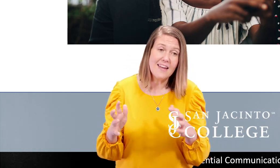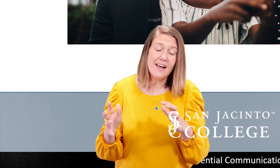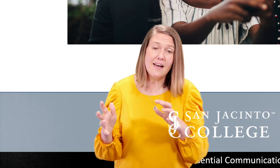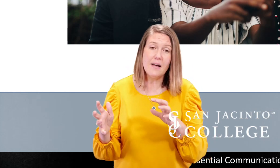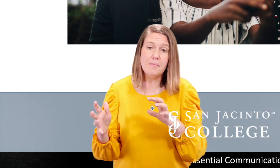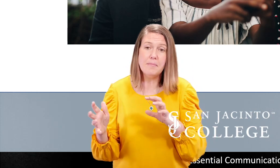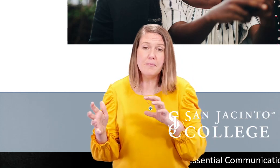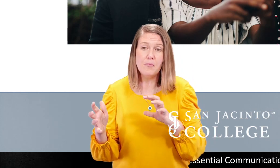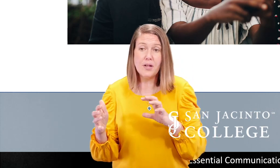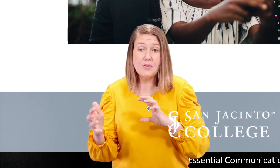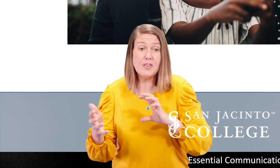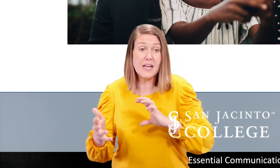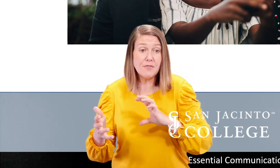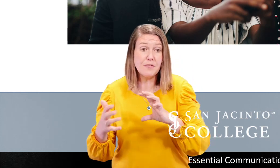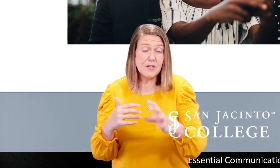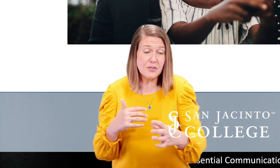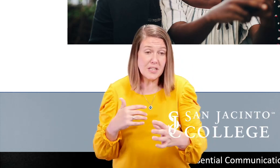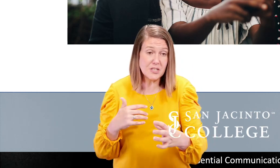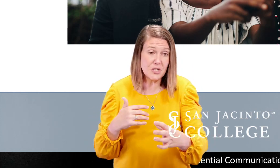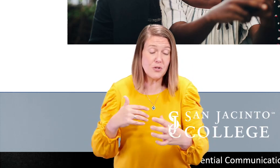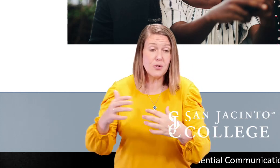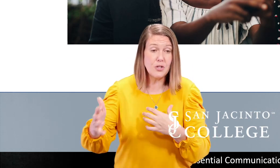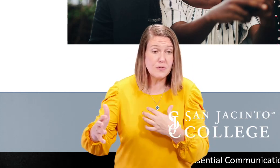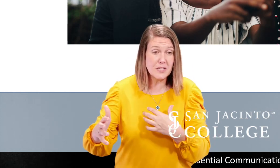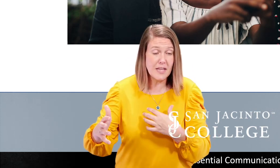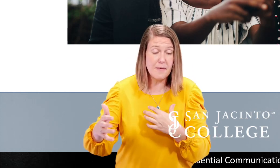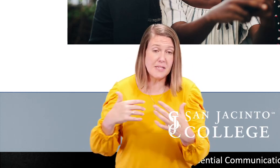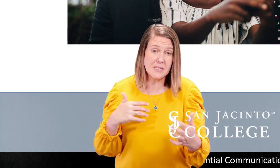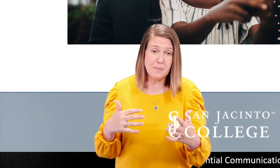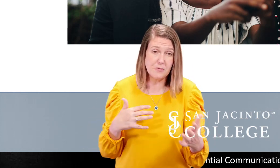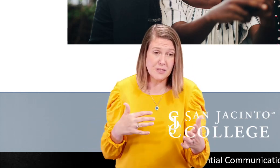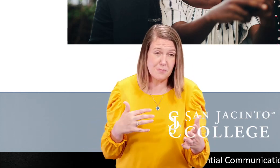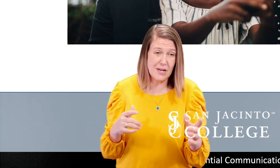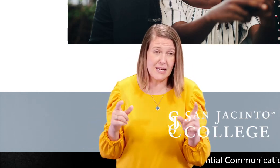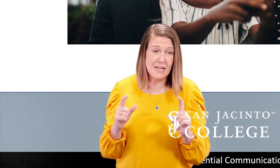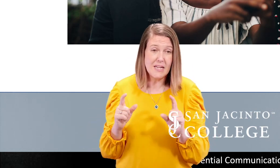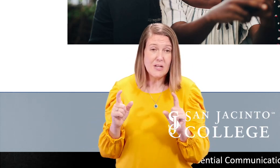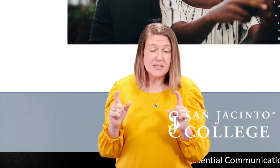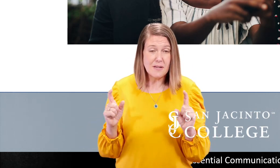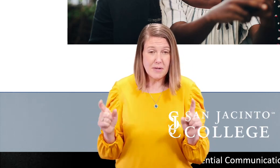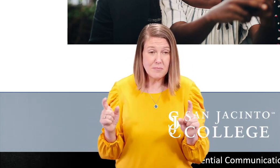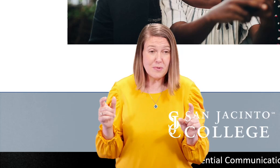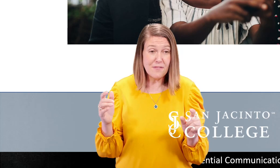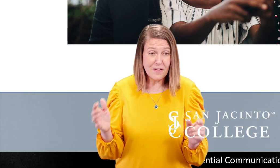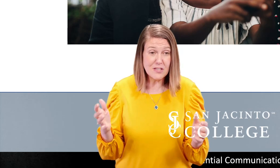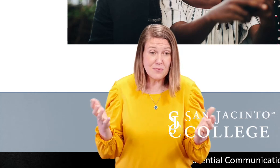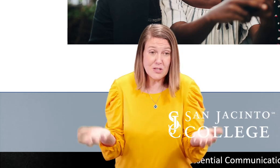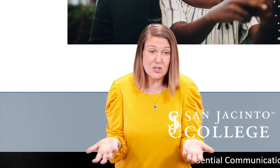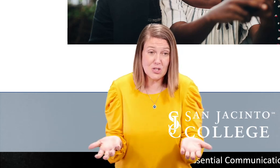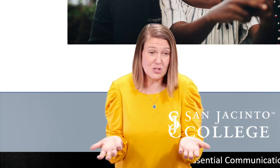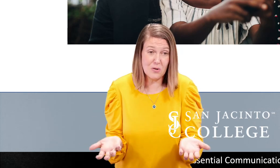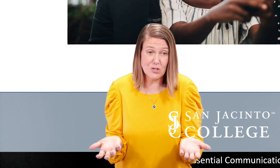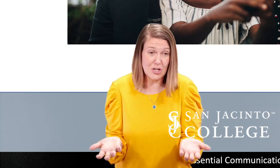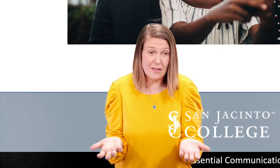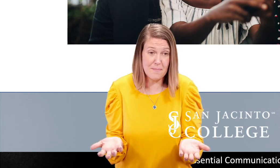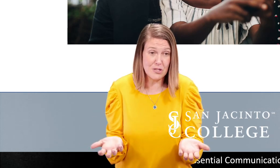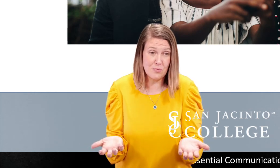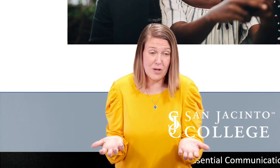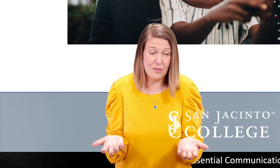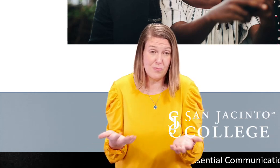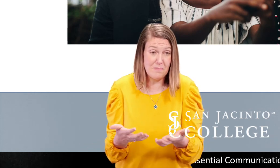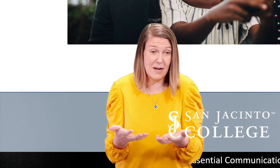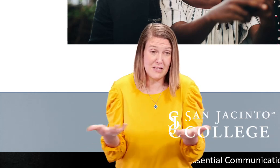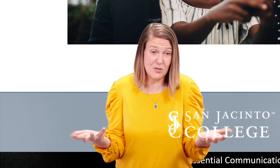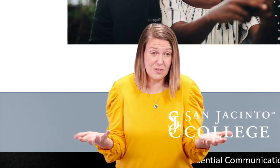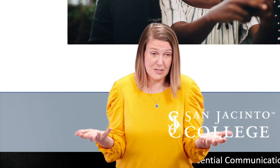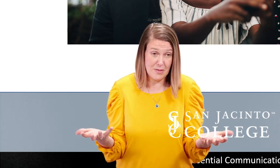setting, whether they've revealed things to you or you to them and it's been reciprocated, Sometimes we have friends who we just don't share that much